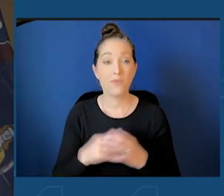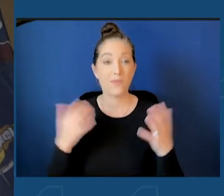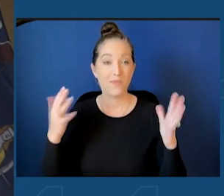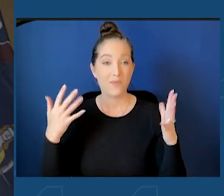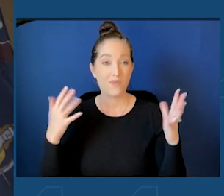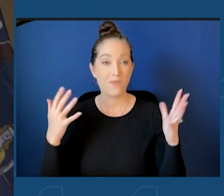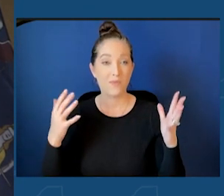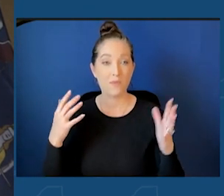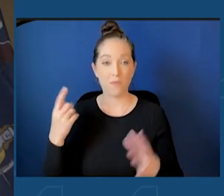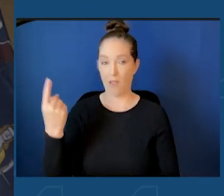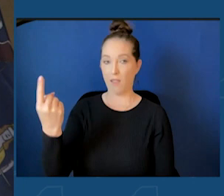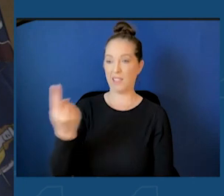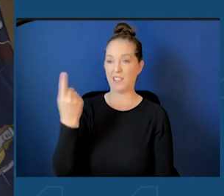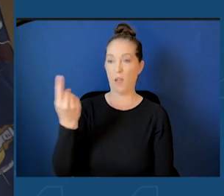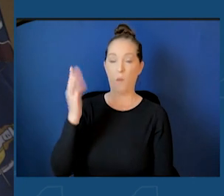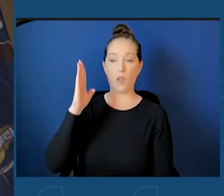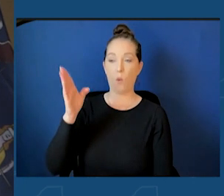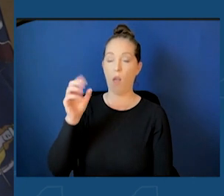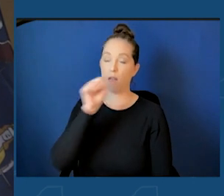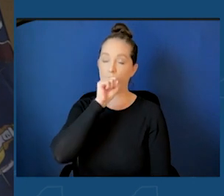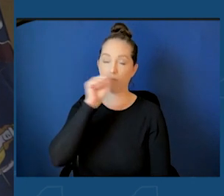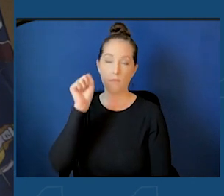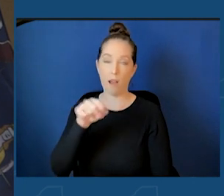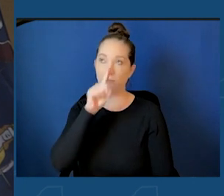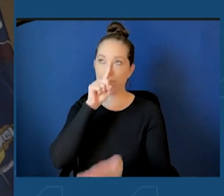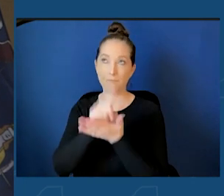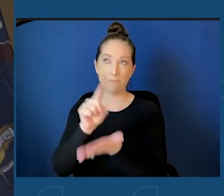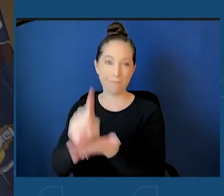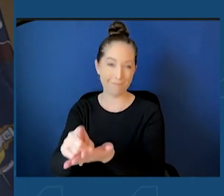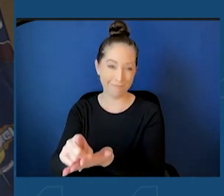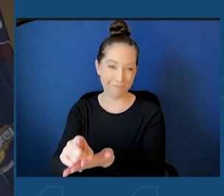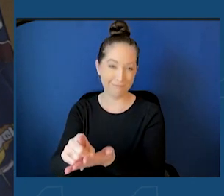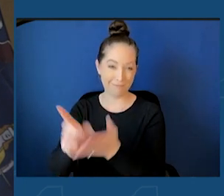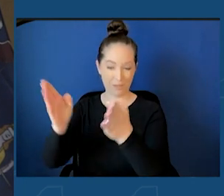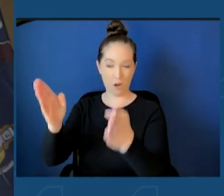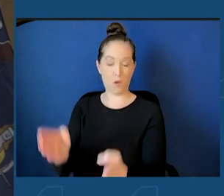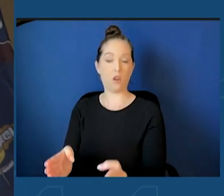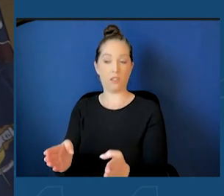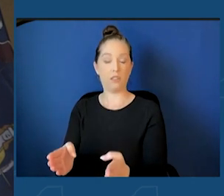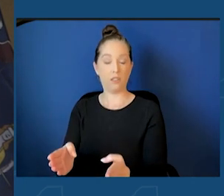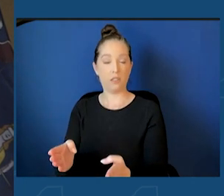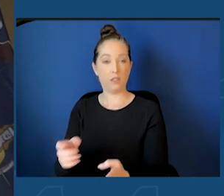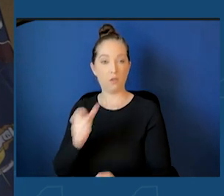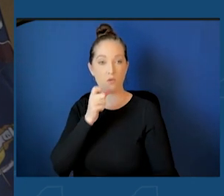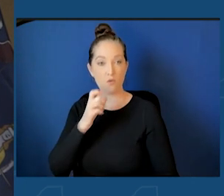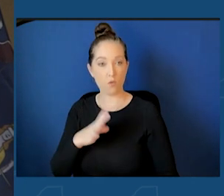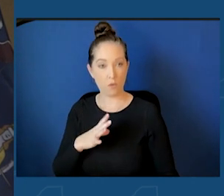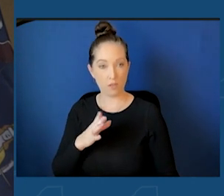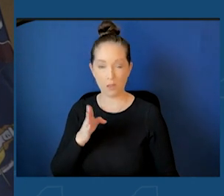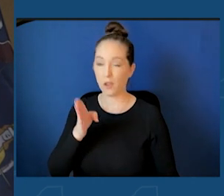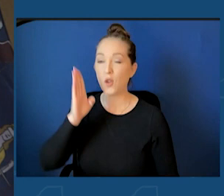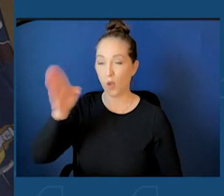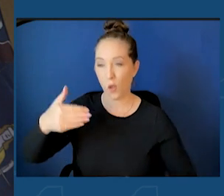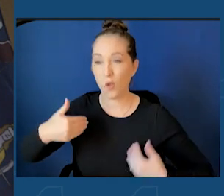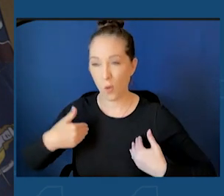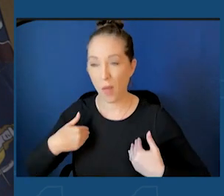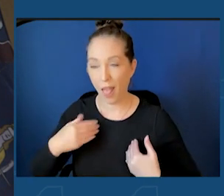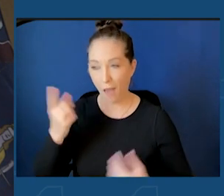going to fall in love with, a young woman who has the courage to do what you will have the courage, but as soon as you get up here, you'll be